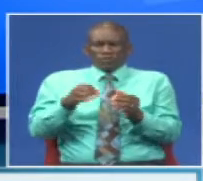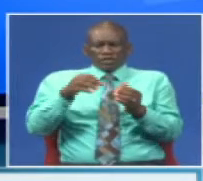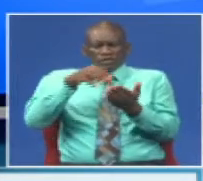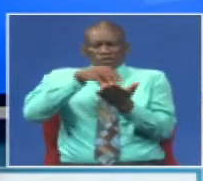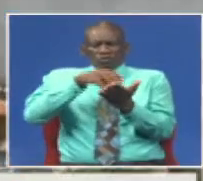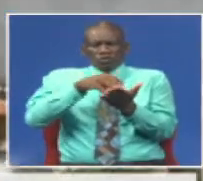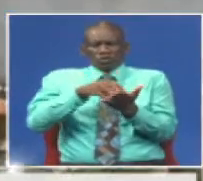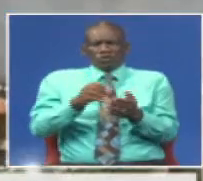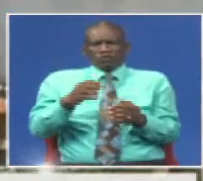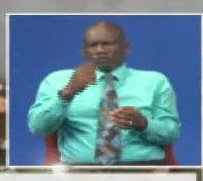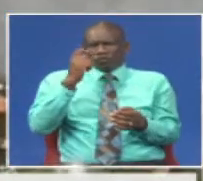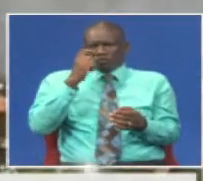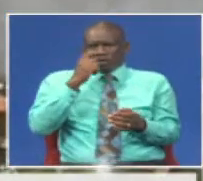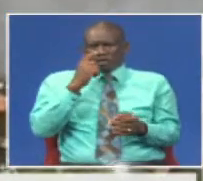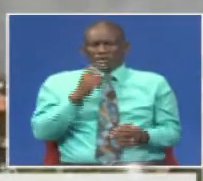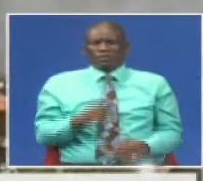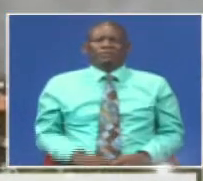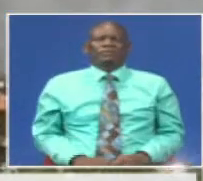situation.